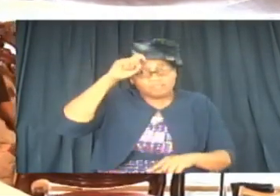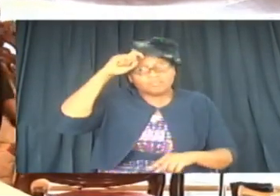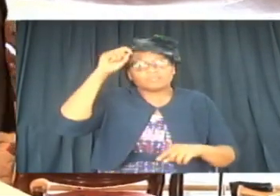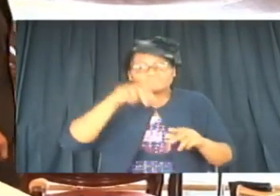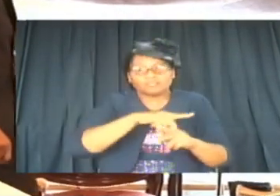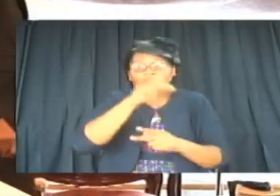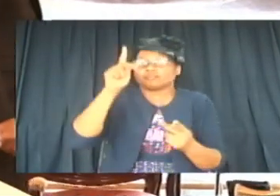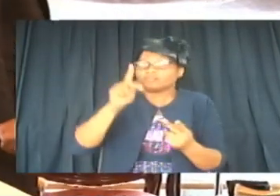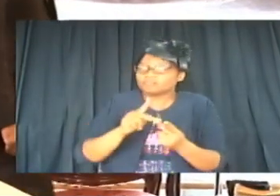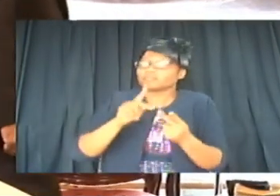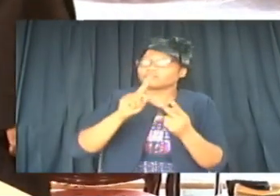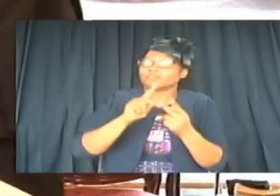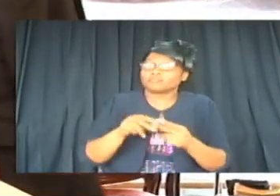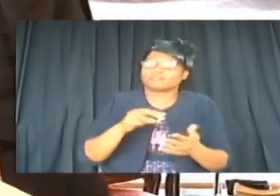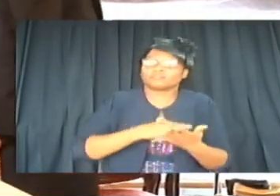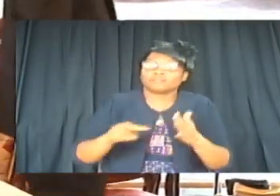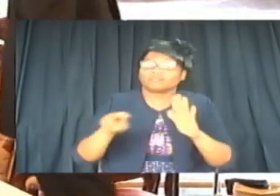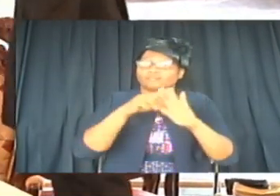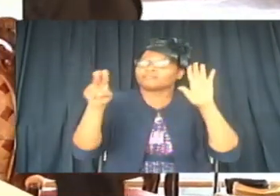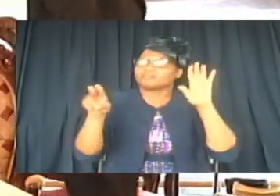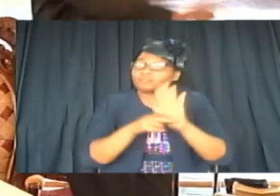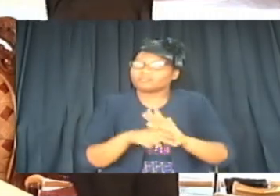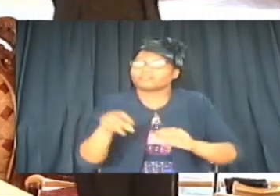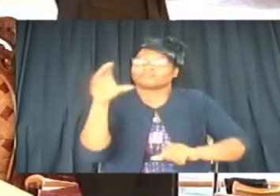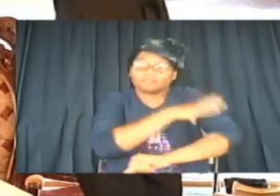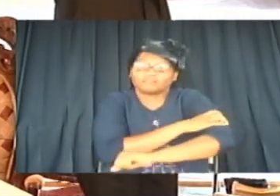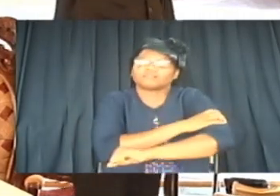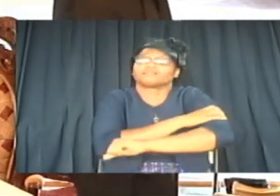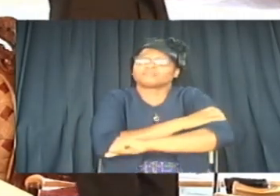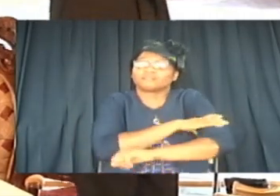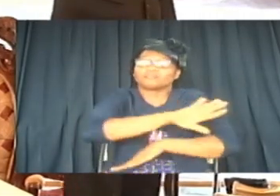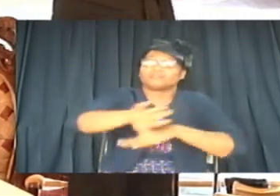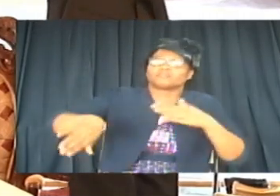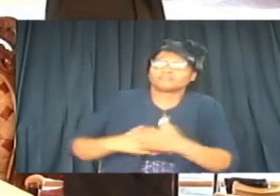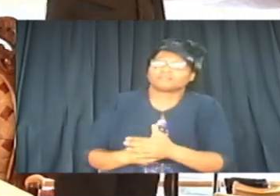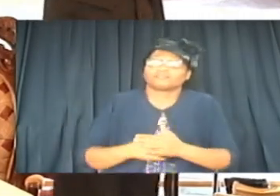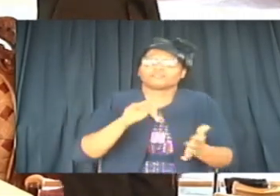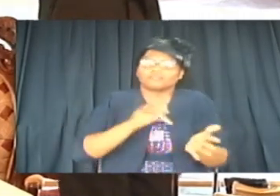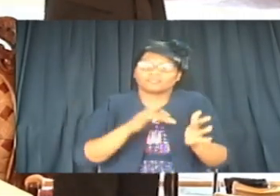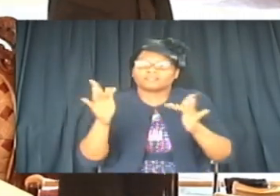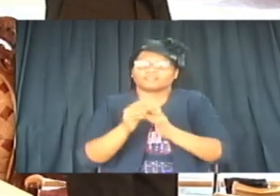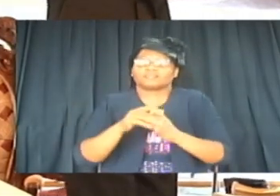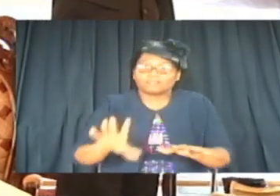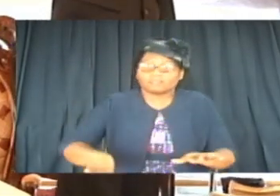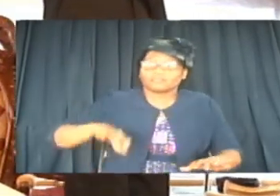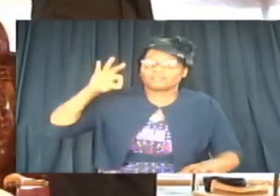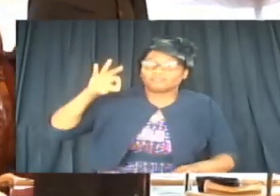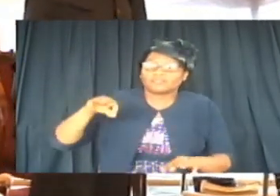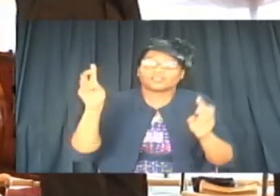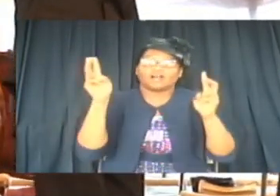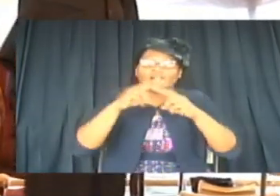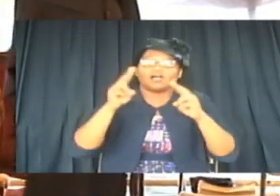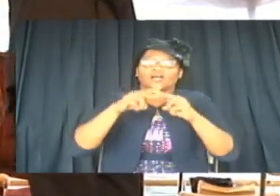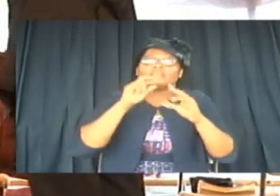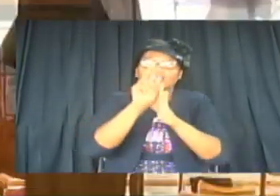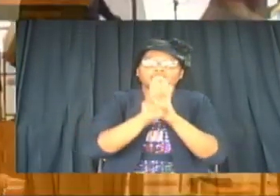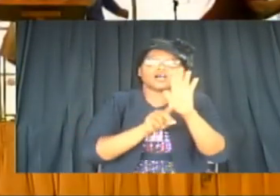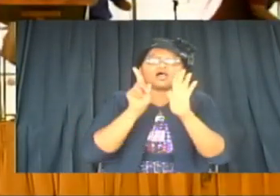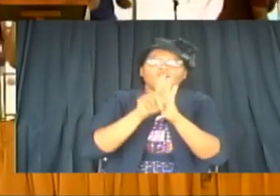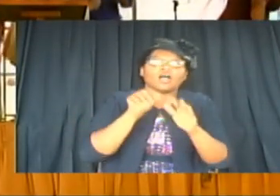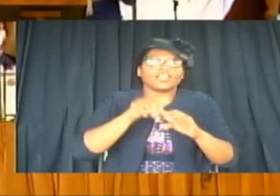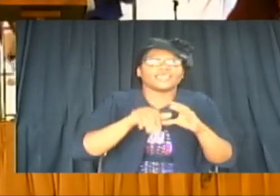perfection. Yes. All righteousness and power. Yeah, all we need is Jesus. We find it very hard.